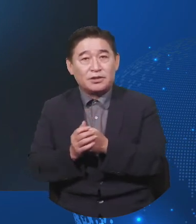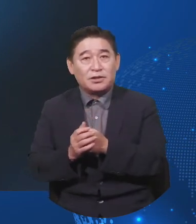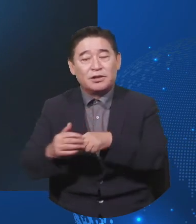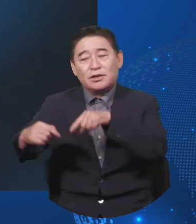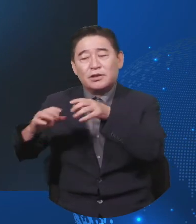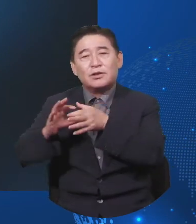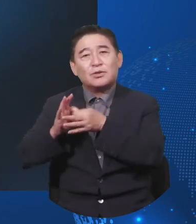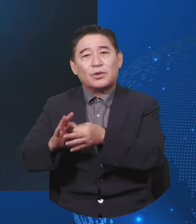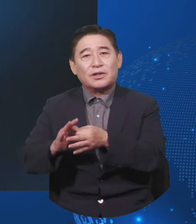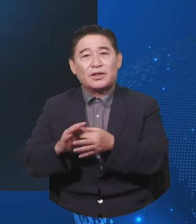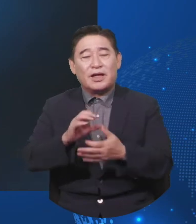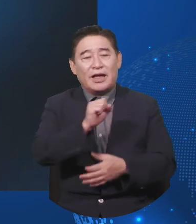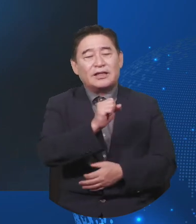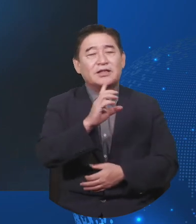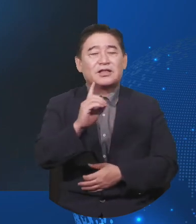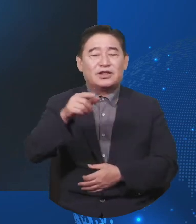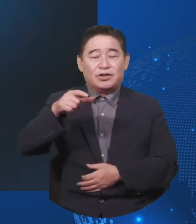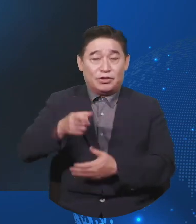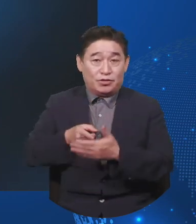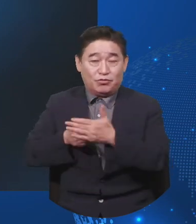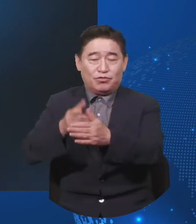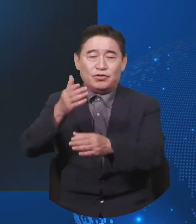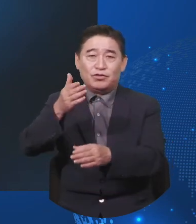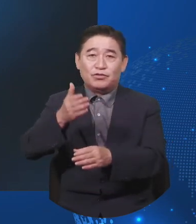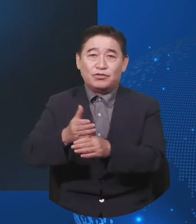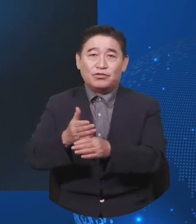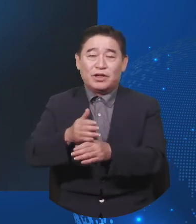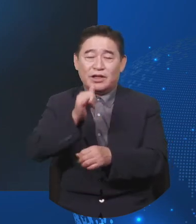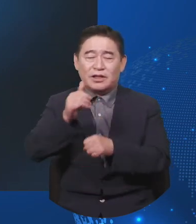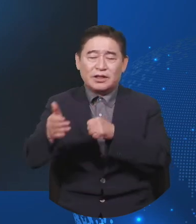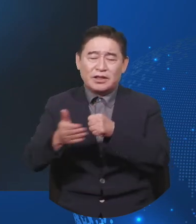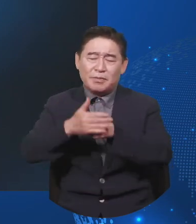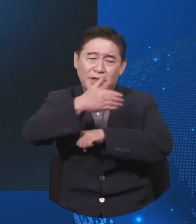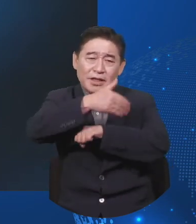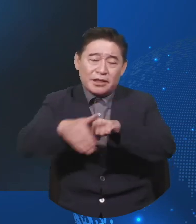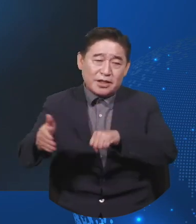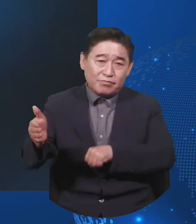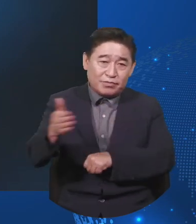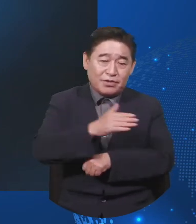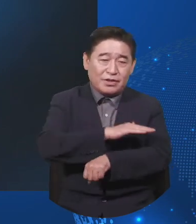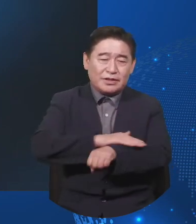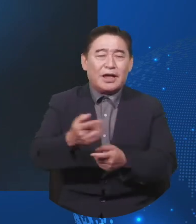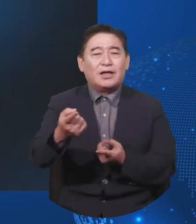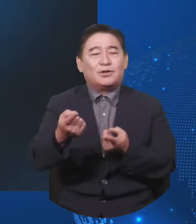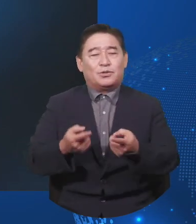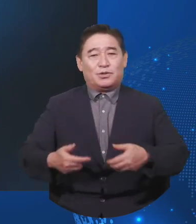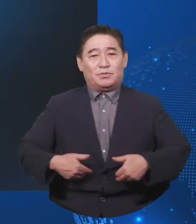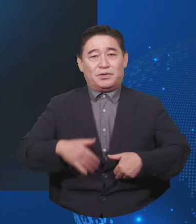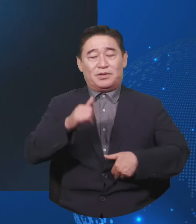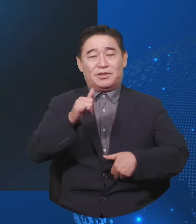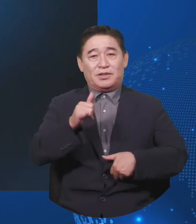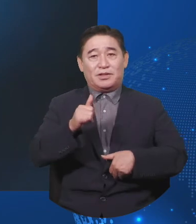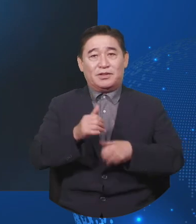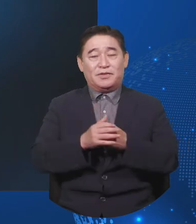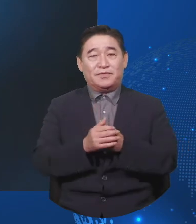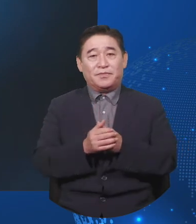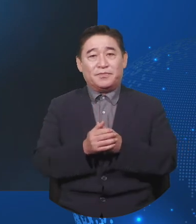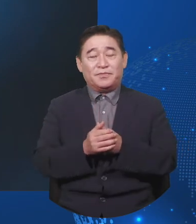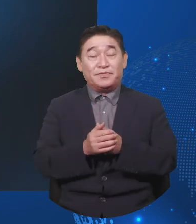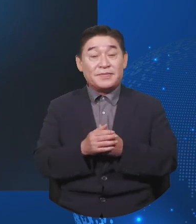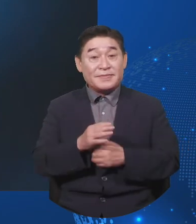should be considered in the planning process already. And there is some new movements. For